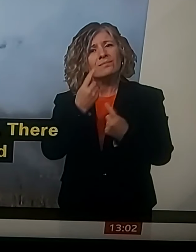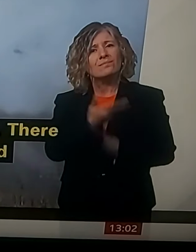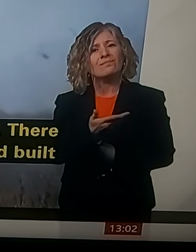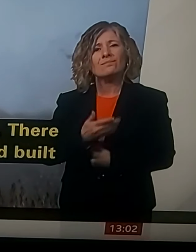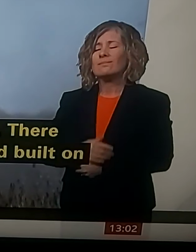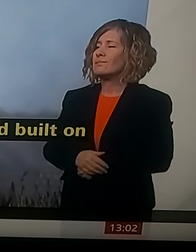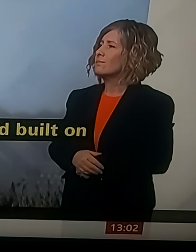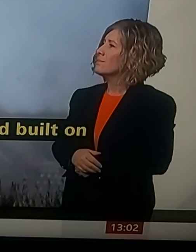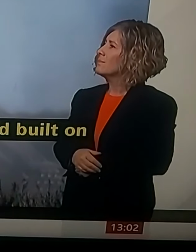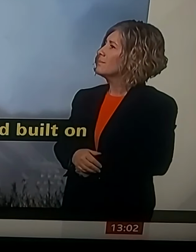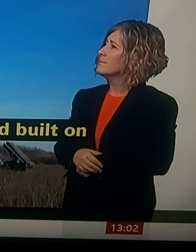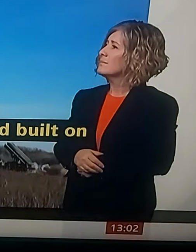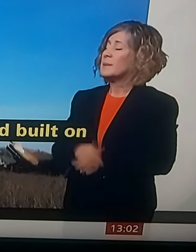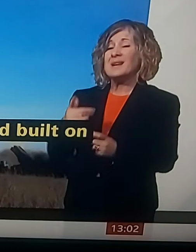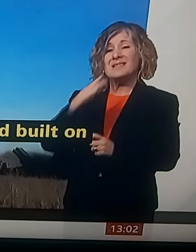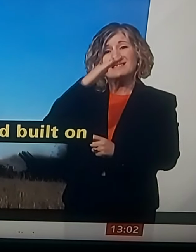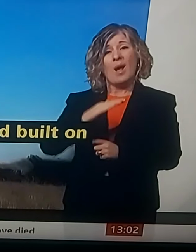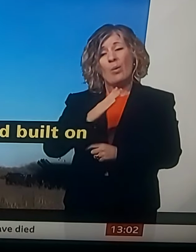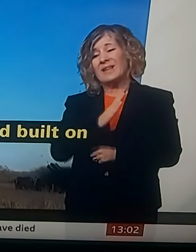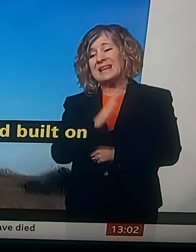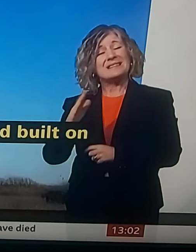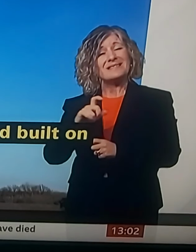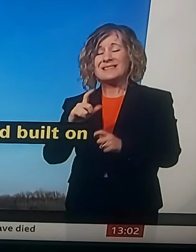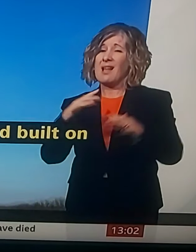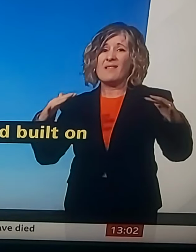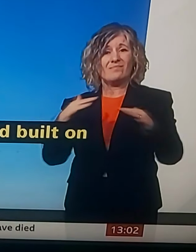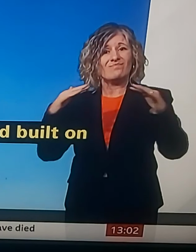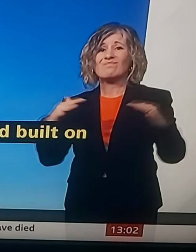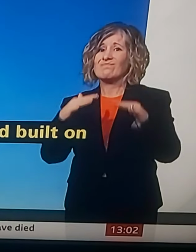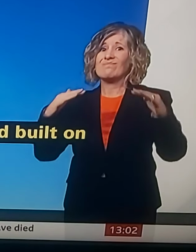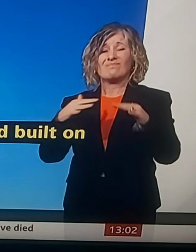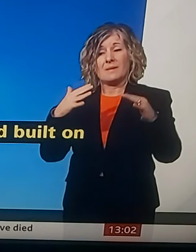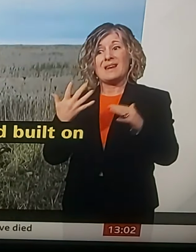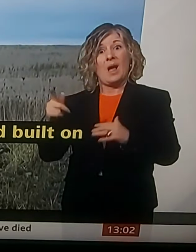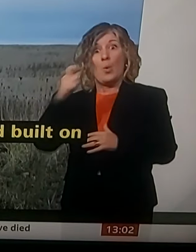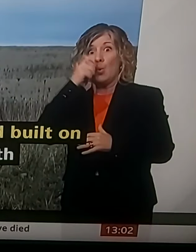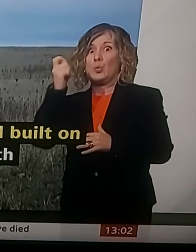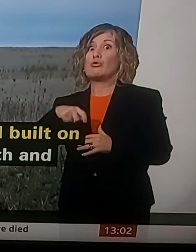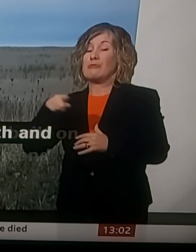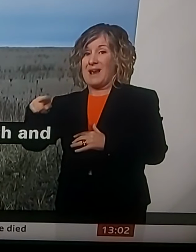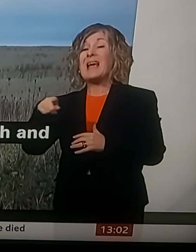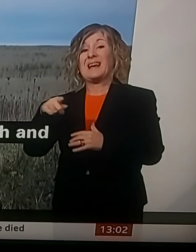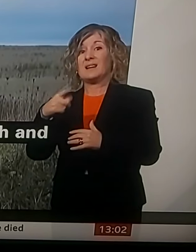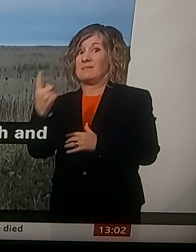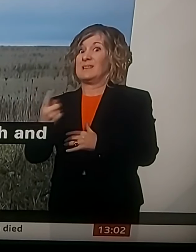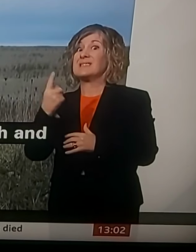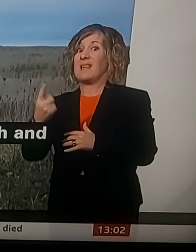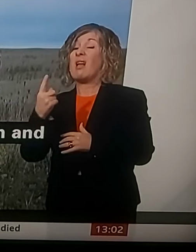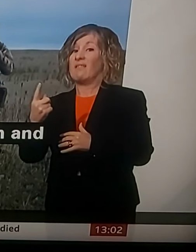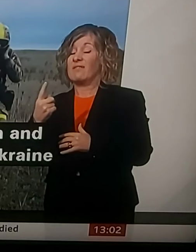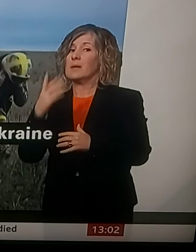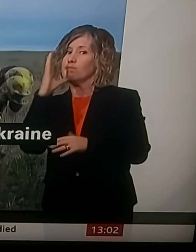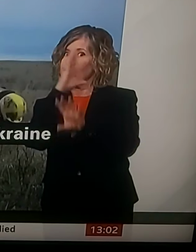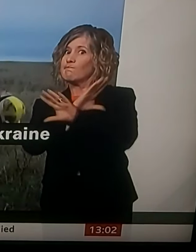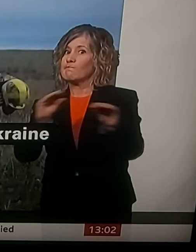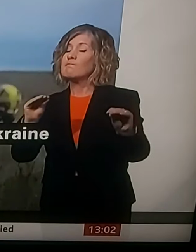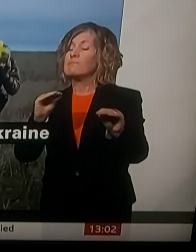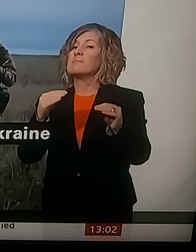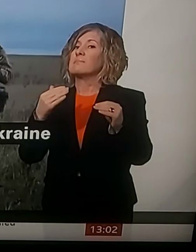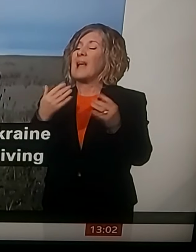Meanwhile, in the south and east, the fighting goes on. Ukraine now taking Reeta and giving a number of how many troops have